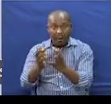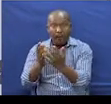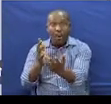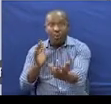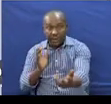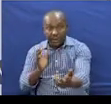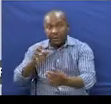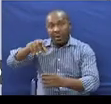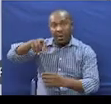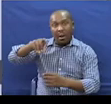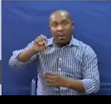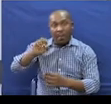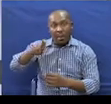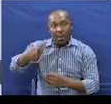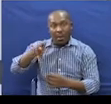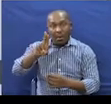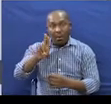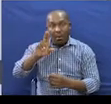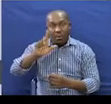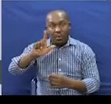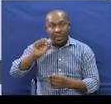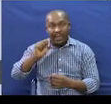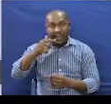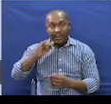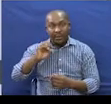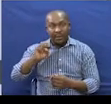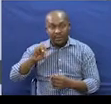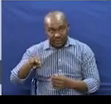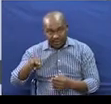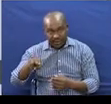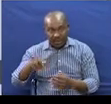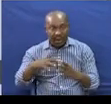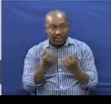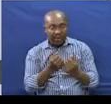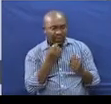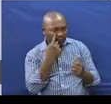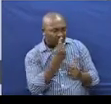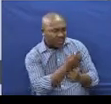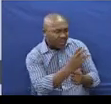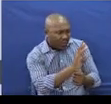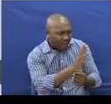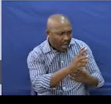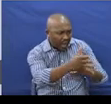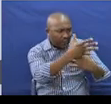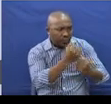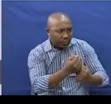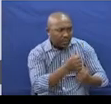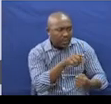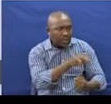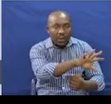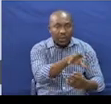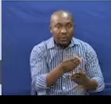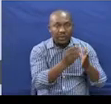are supposed to trace back where human population originated.